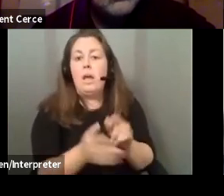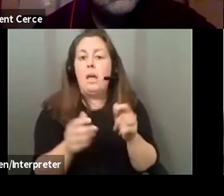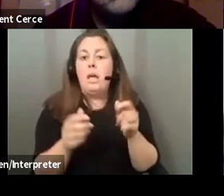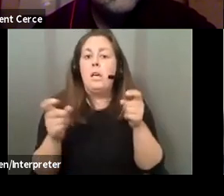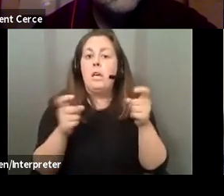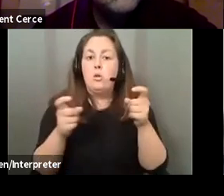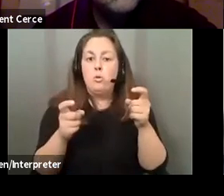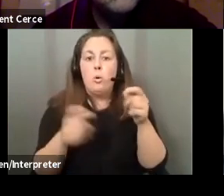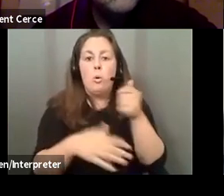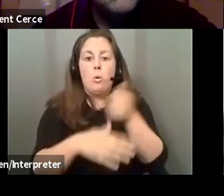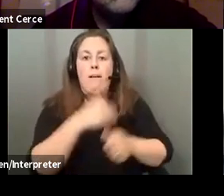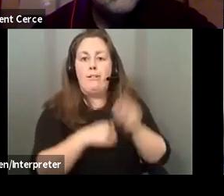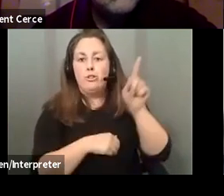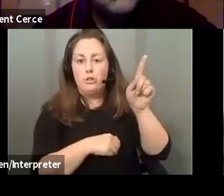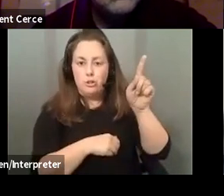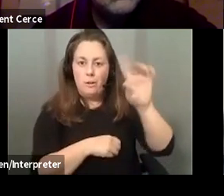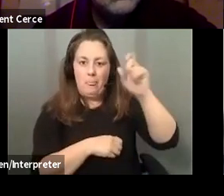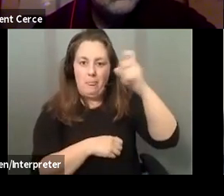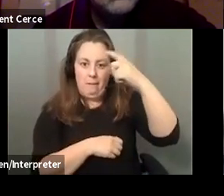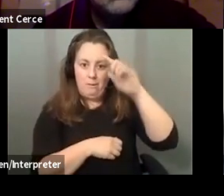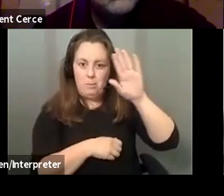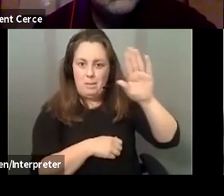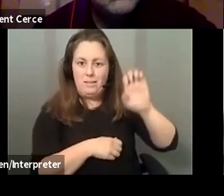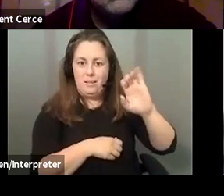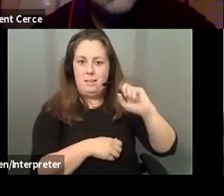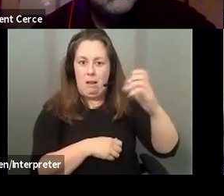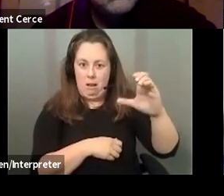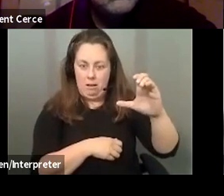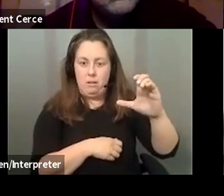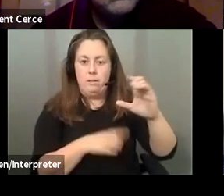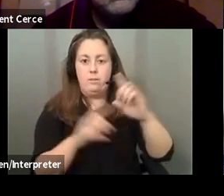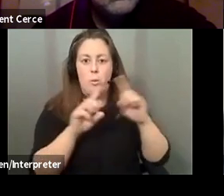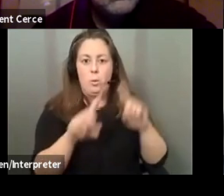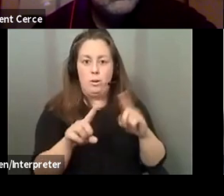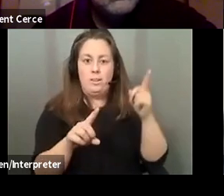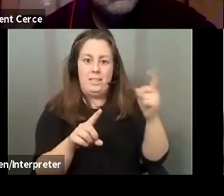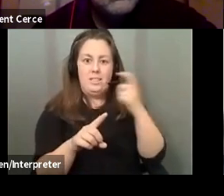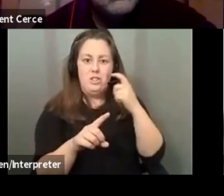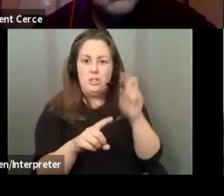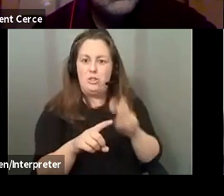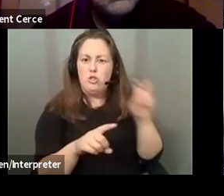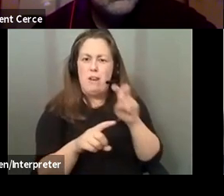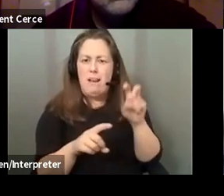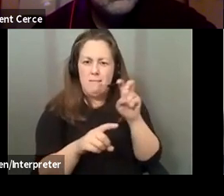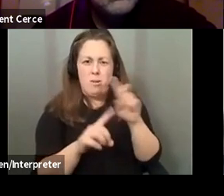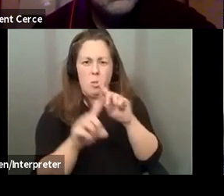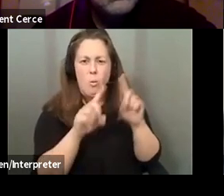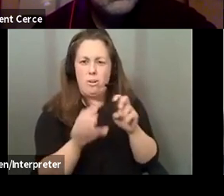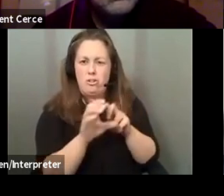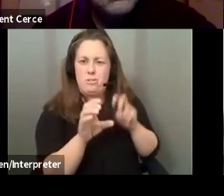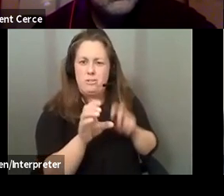order of the governor. So if, as you know, he just backed away from one of the executive orders on travel, if you remember that one, it's now